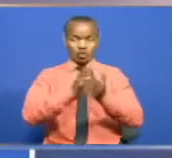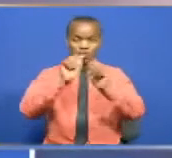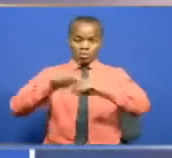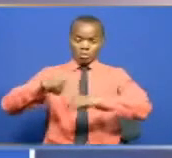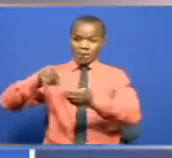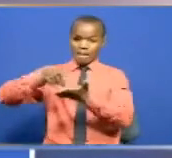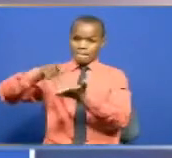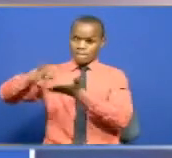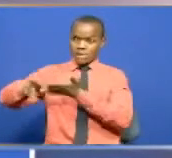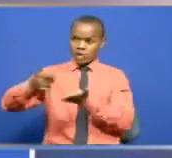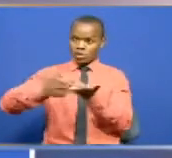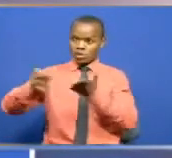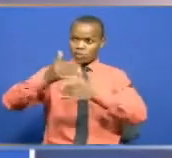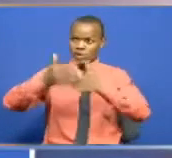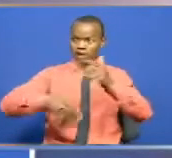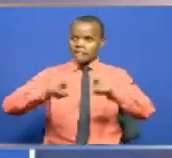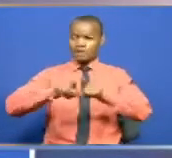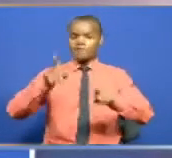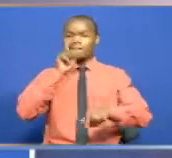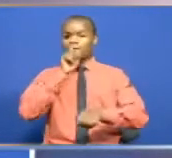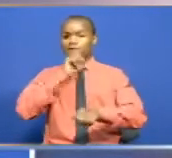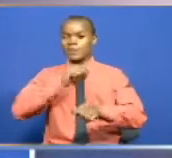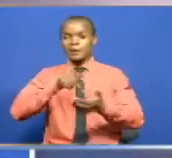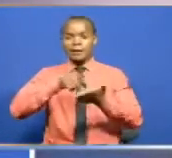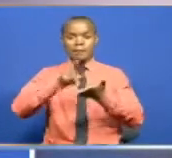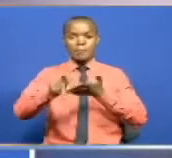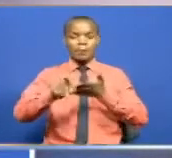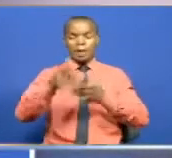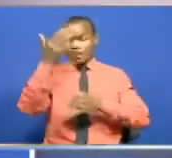weekend and complete all payments by Monday, the 9th